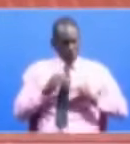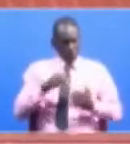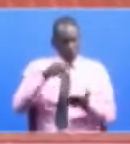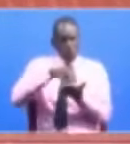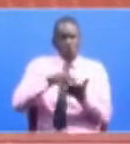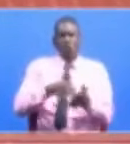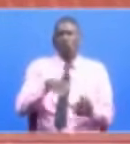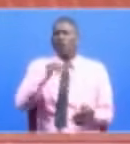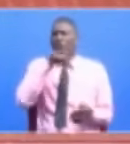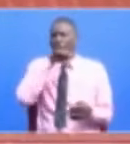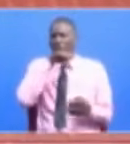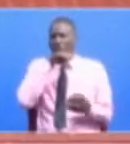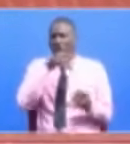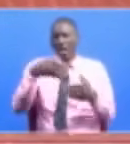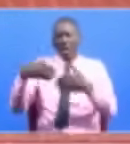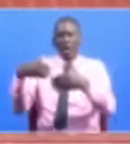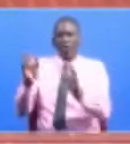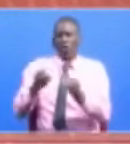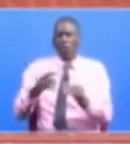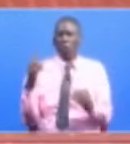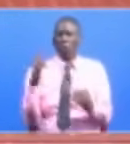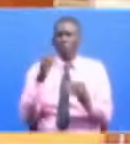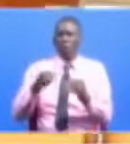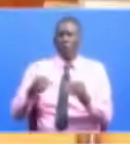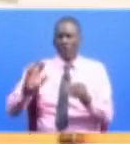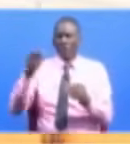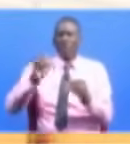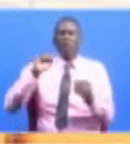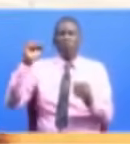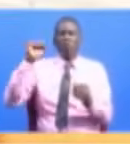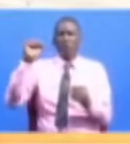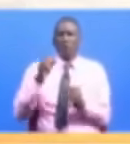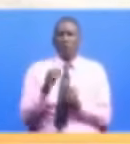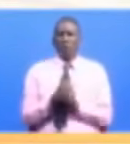landing for Odinga away from the heated local politics.